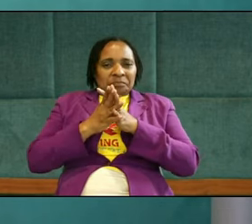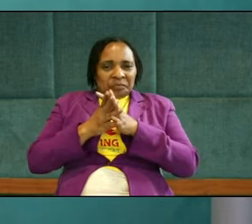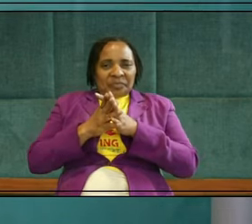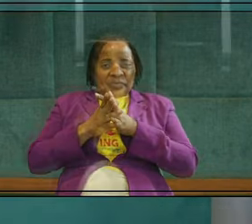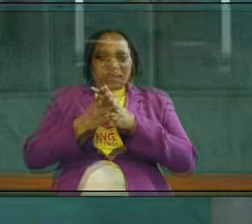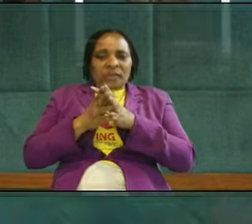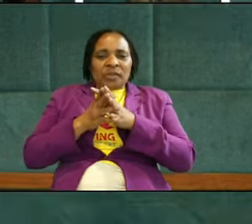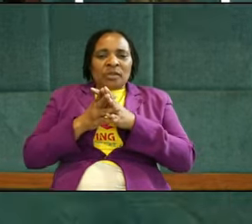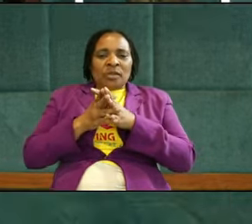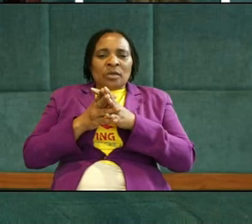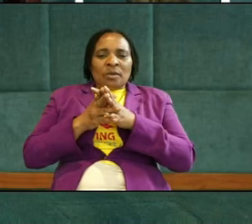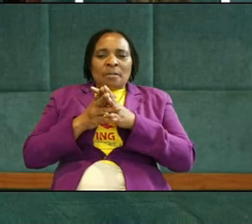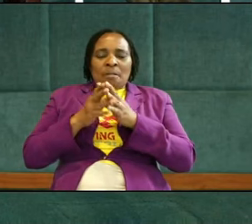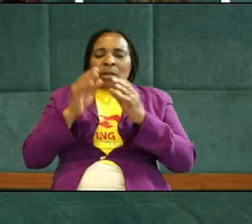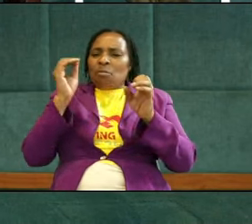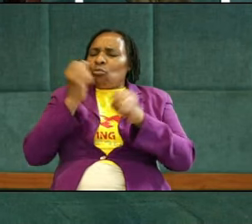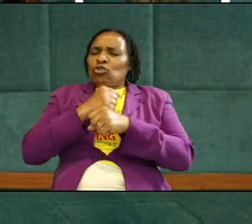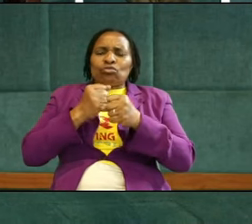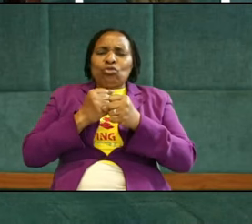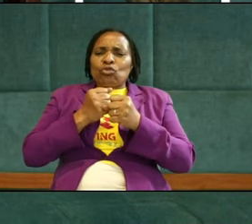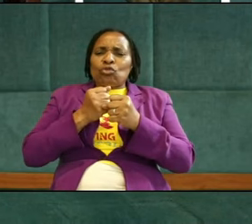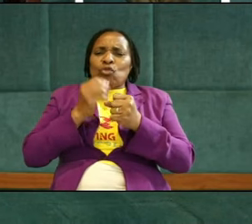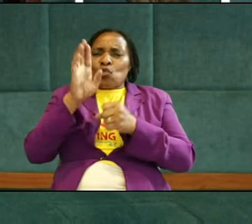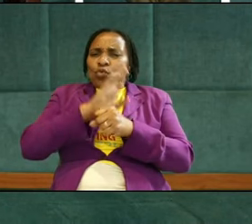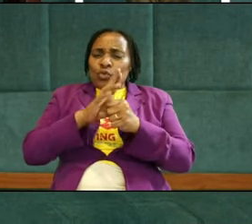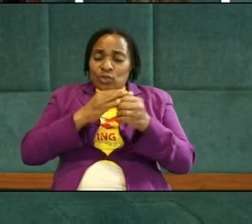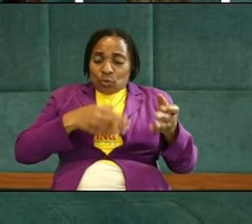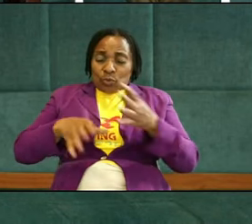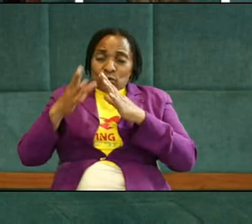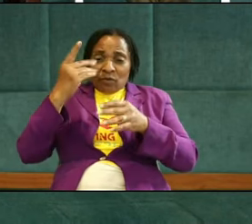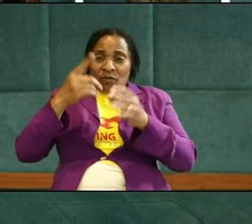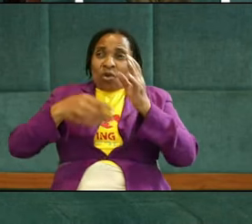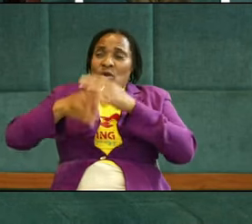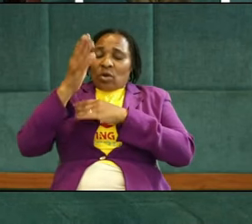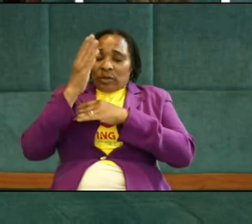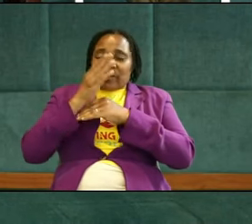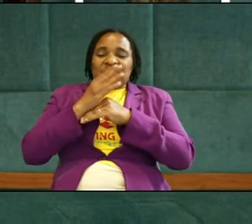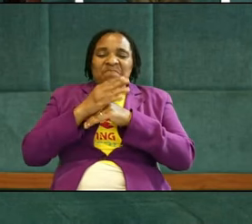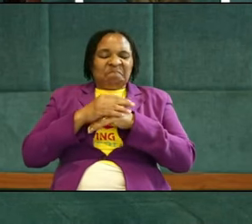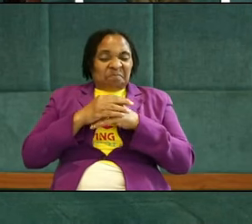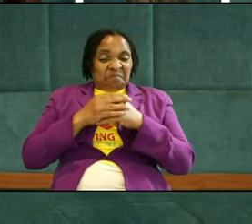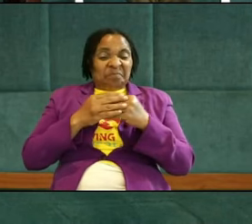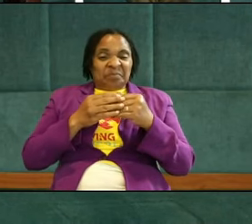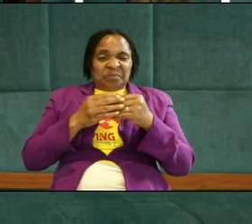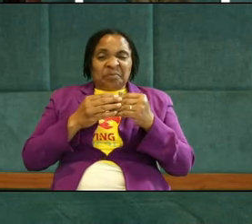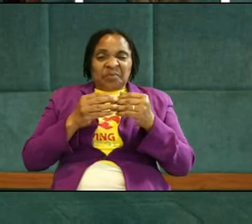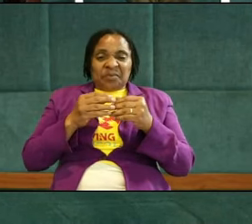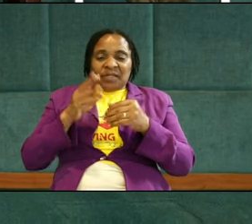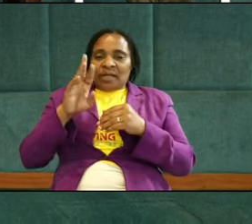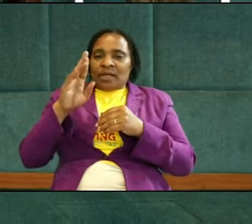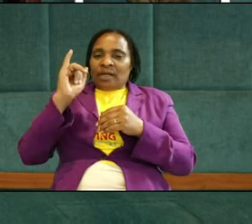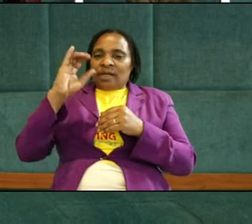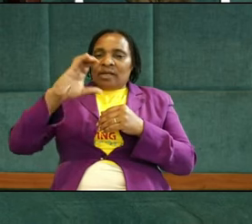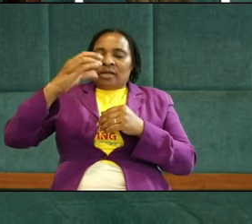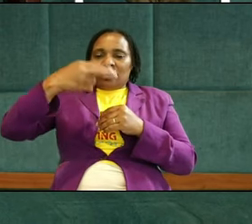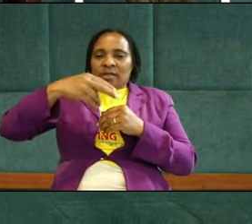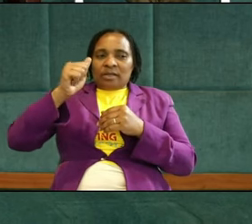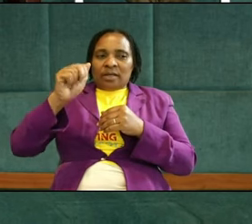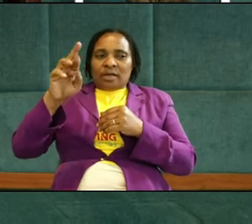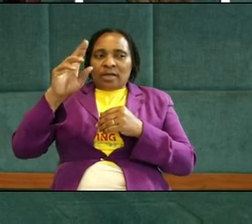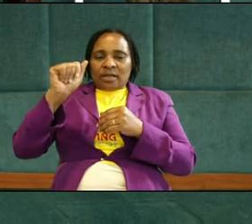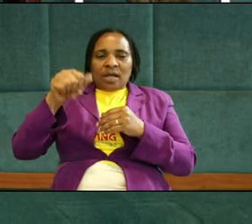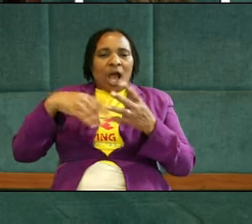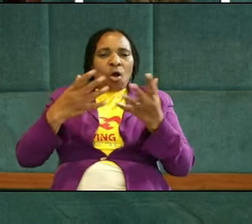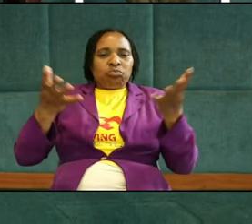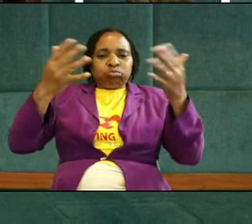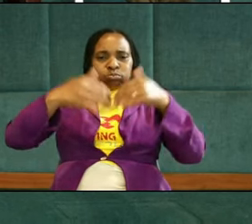to go. Yeah. Thank you for that. So do not take advantage of God's grace. Yeah. Thank you for that, Michelle. Richard, how can we integrate God and move